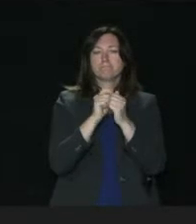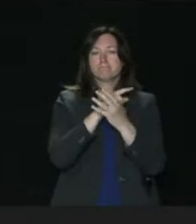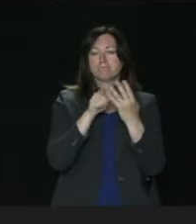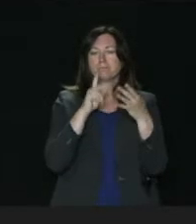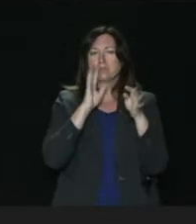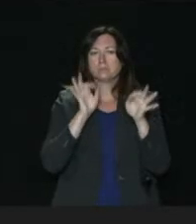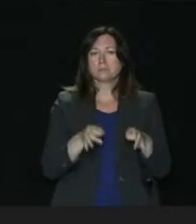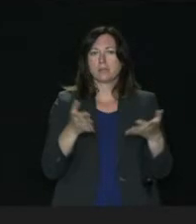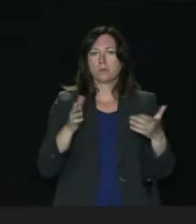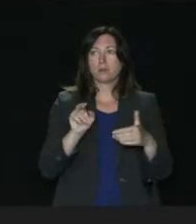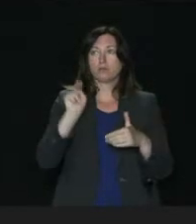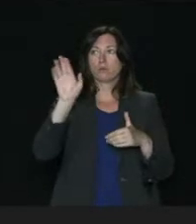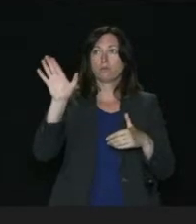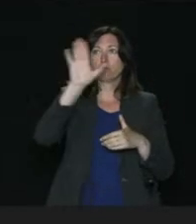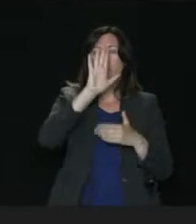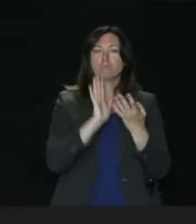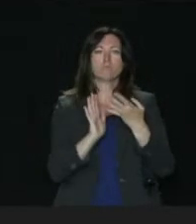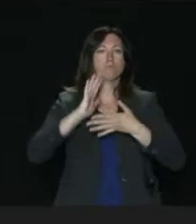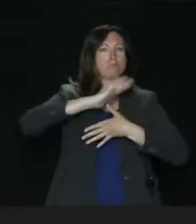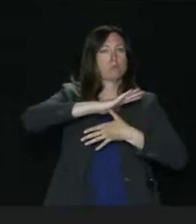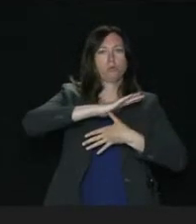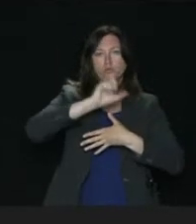North was made at the outset